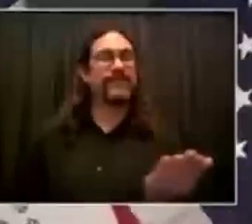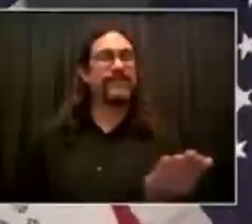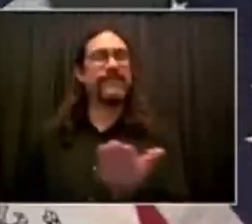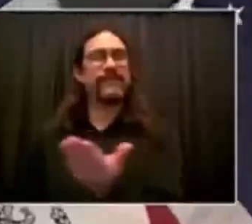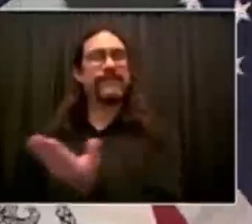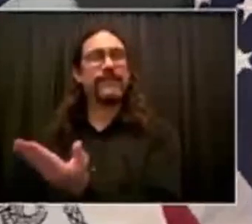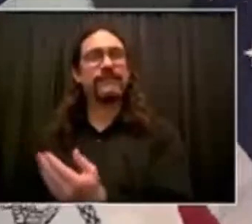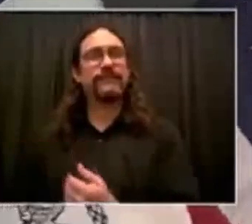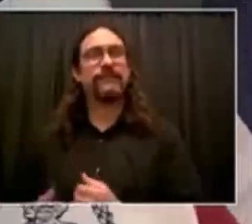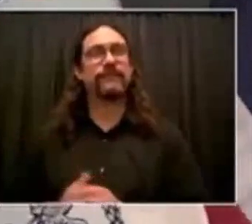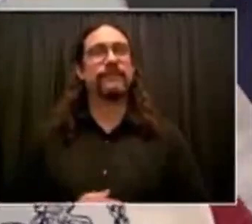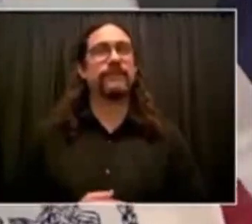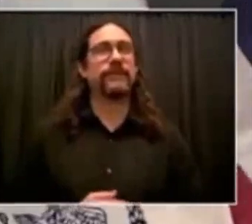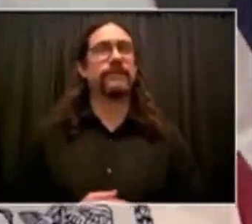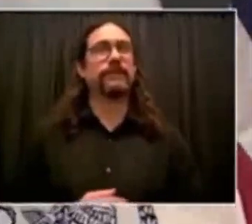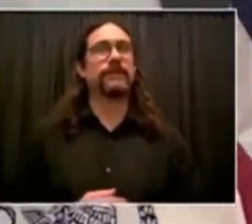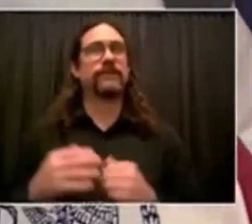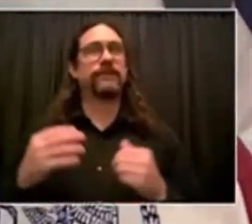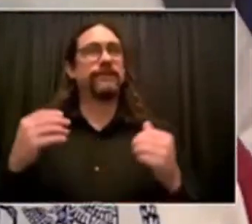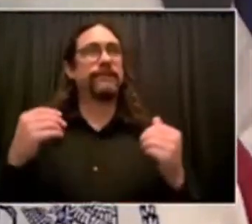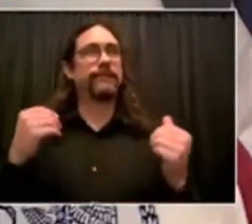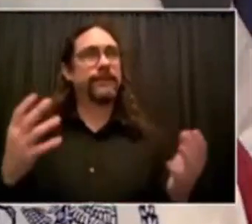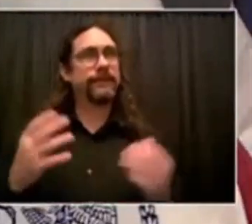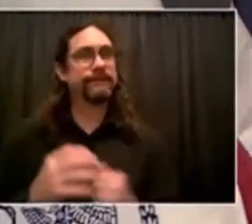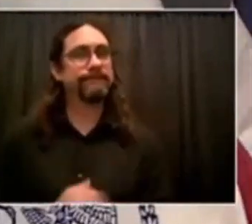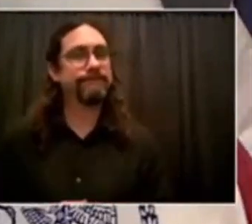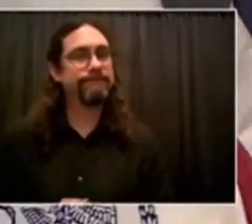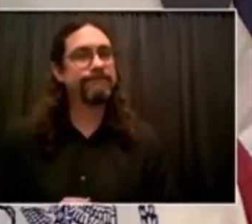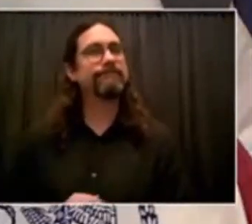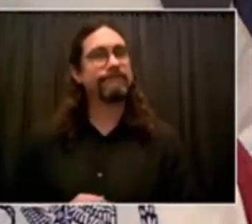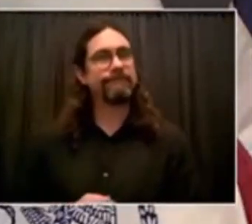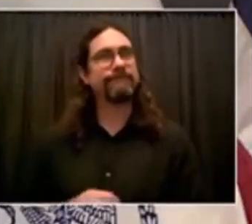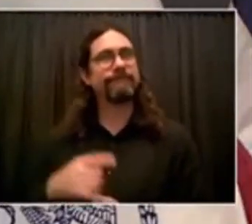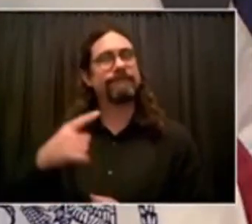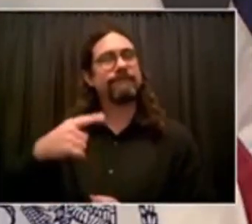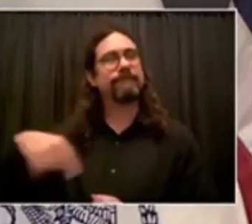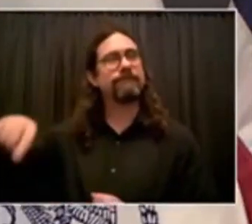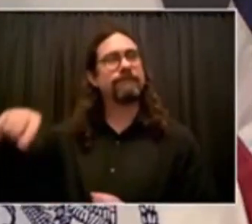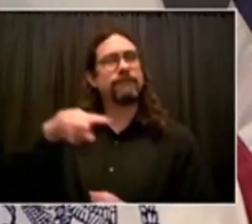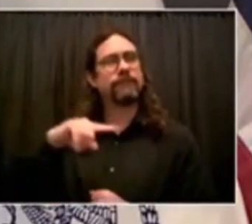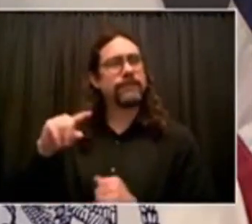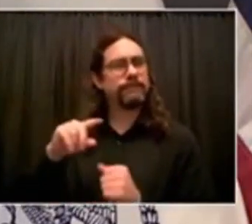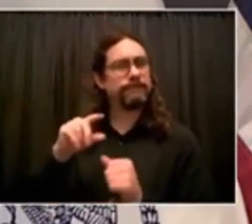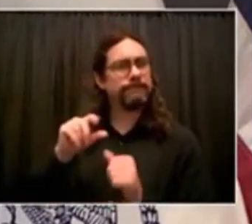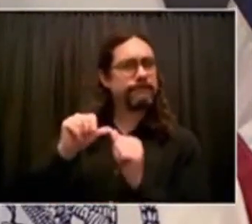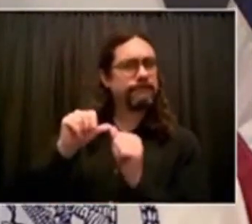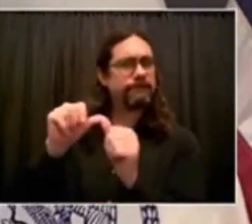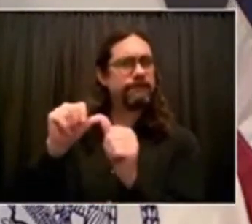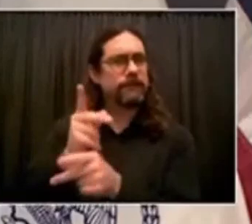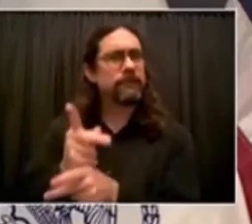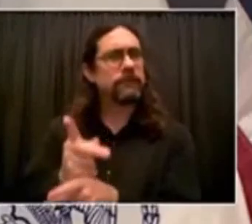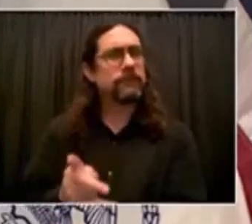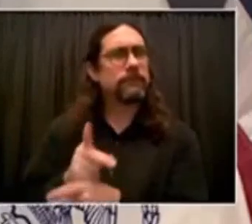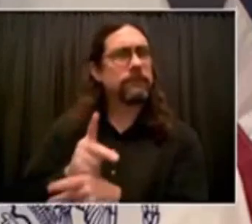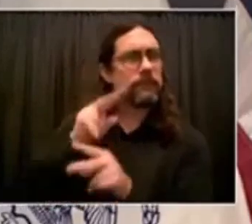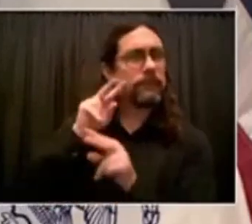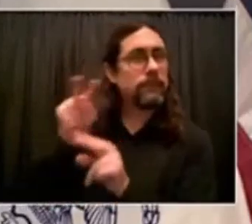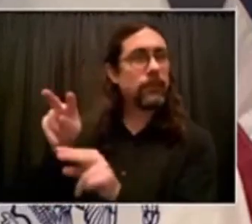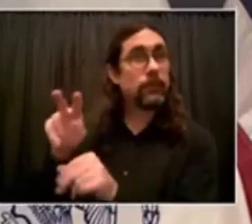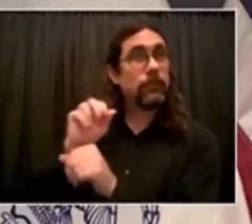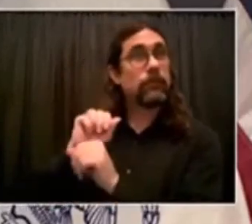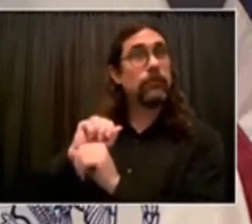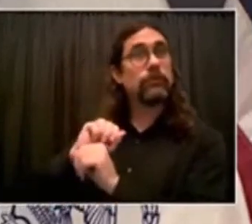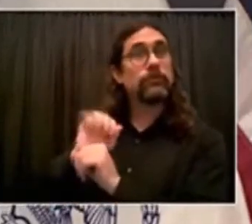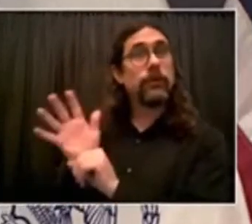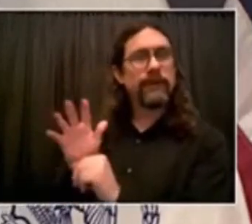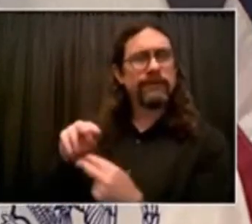monitoring the latest news about the Omicron variant. And meanwhile, we're still fighting the central battle, which